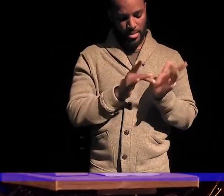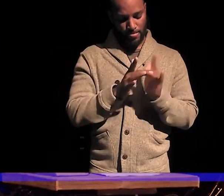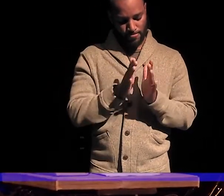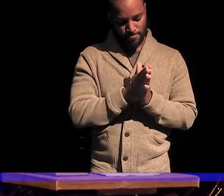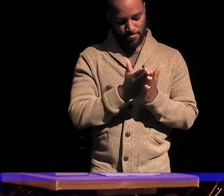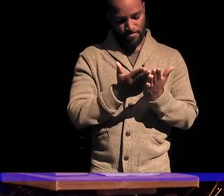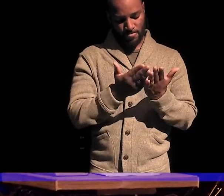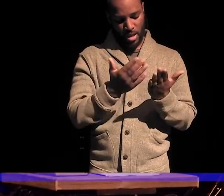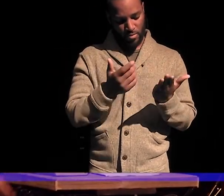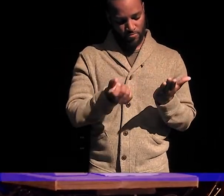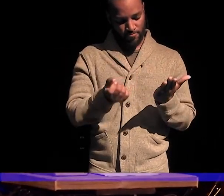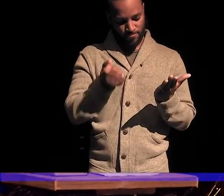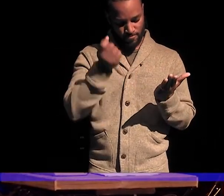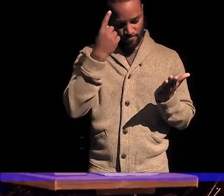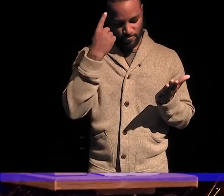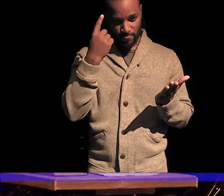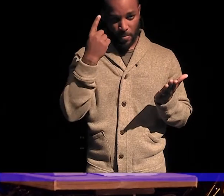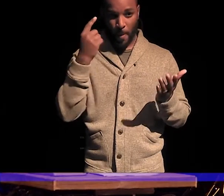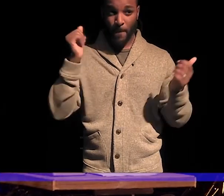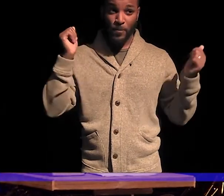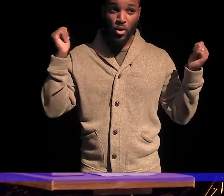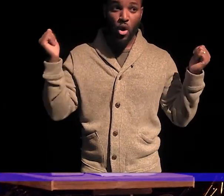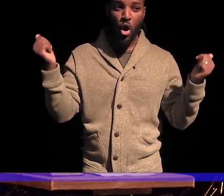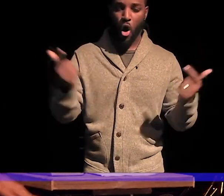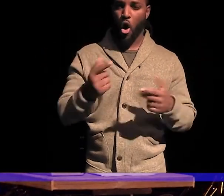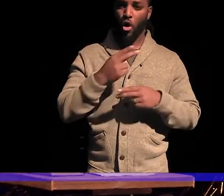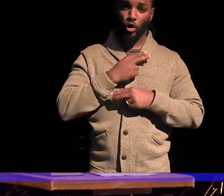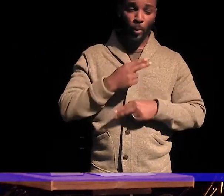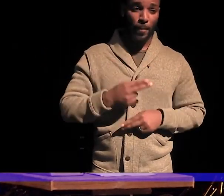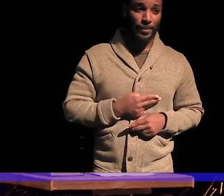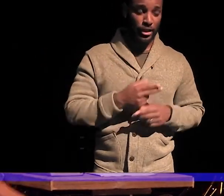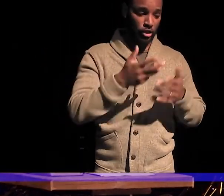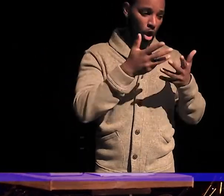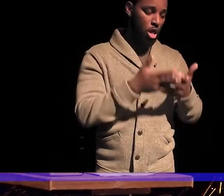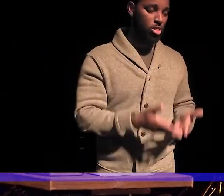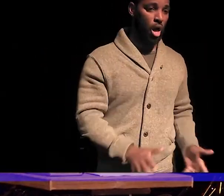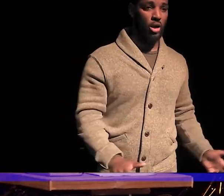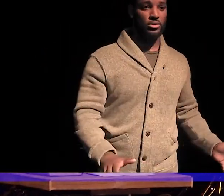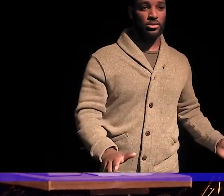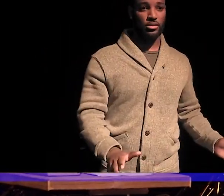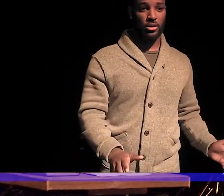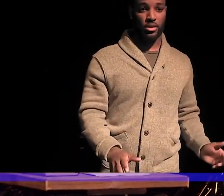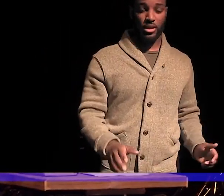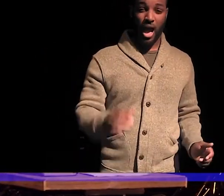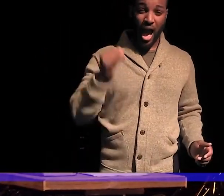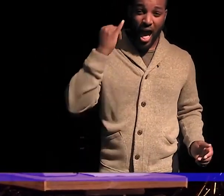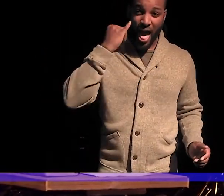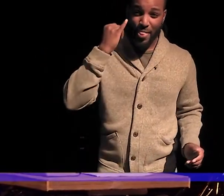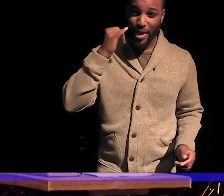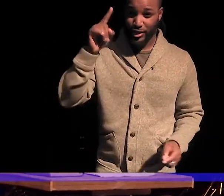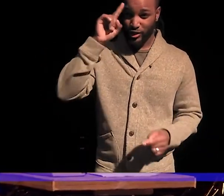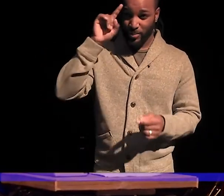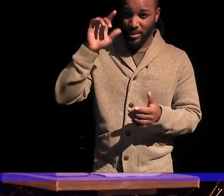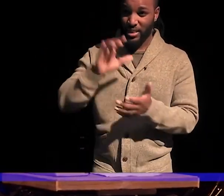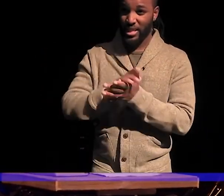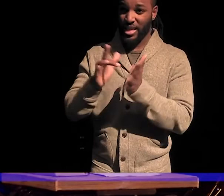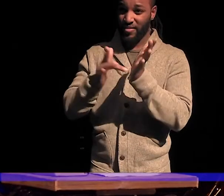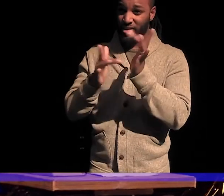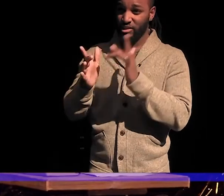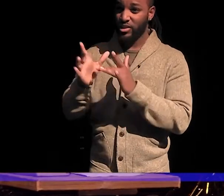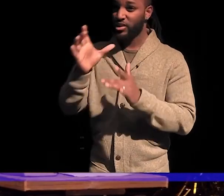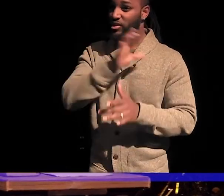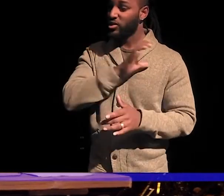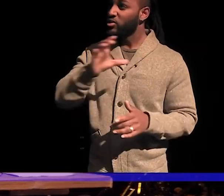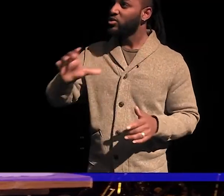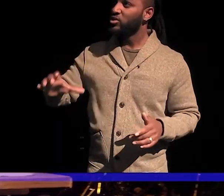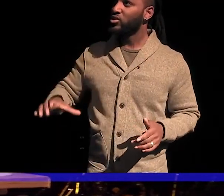of God, that all human beings are lost, and unless they believe in Jesus Christ, they have a